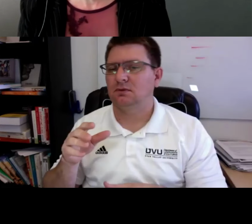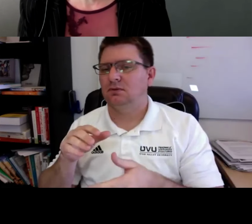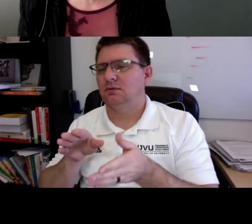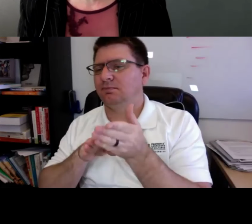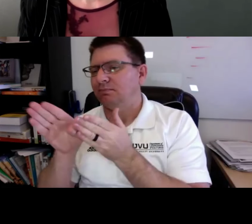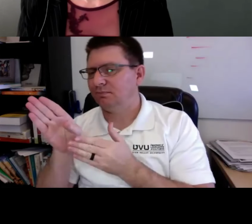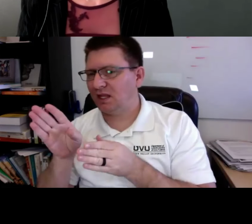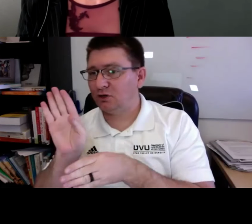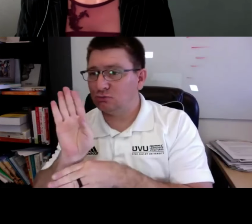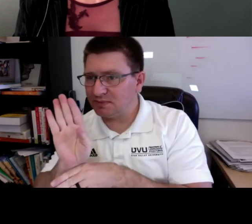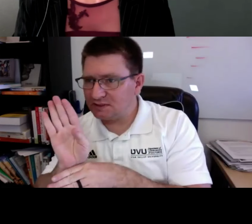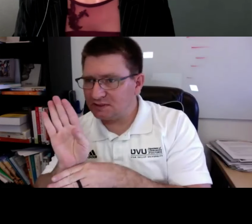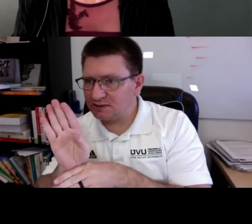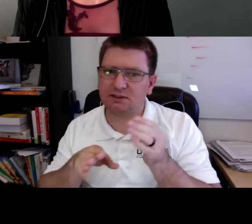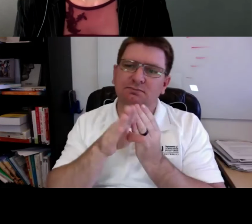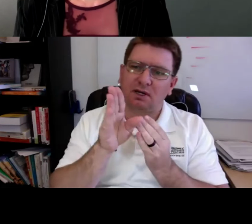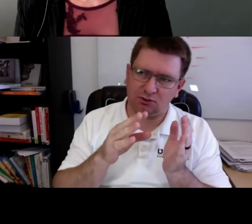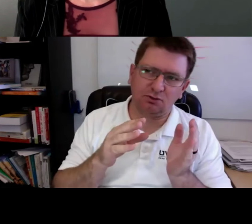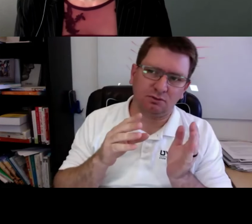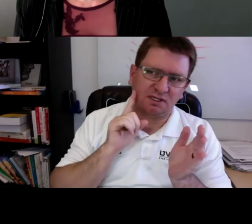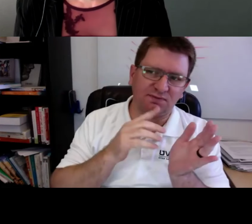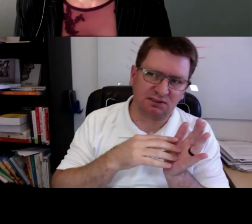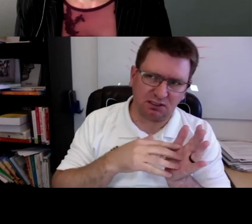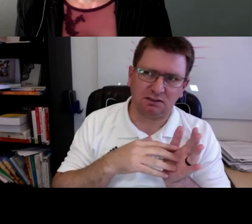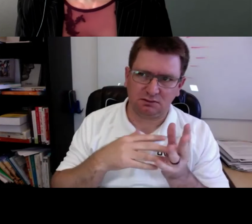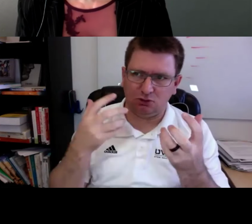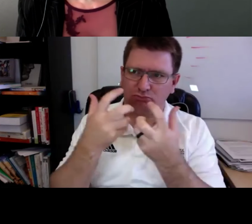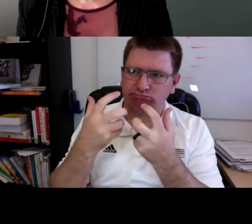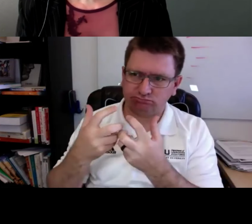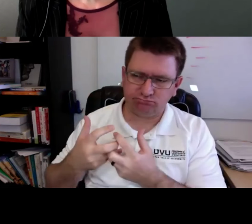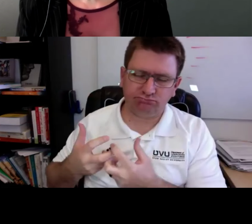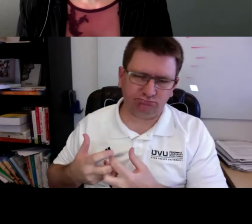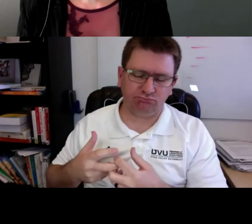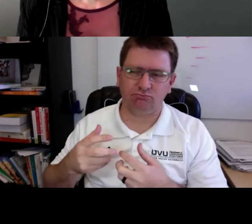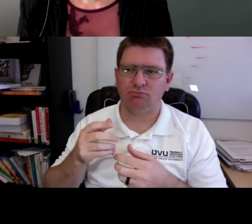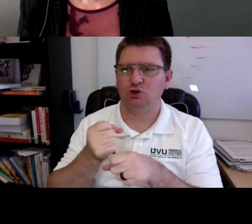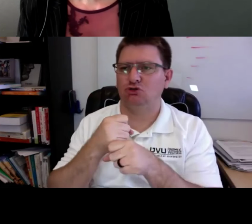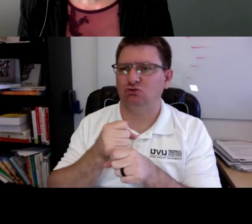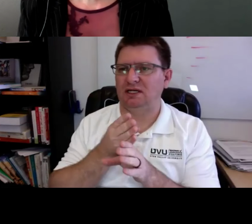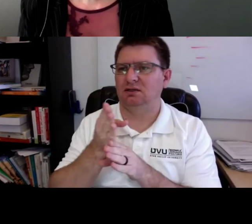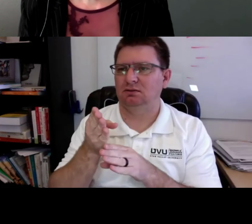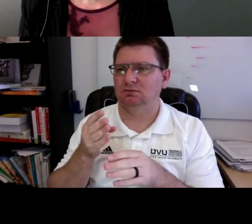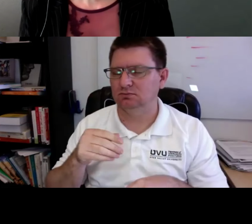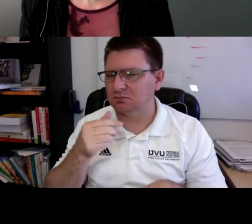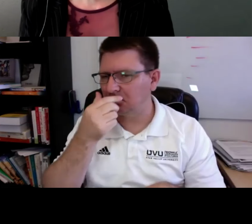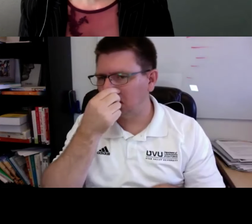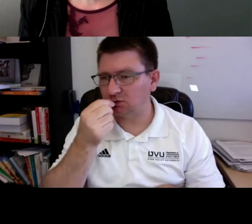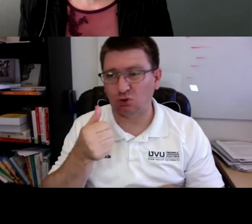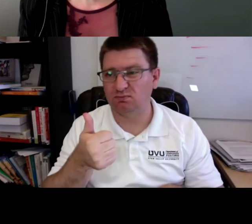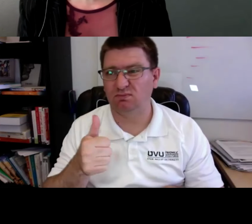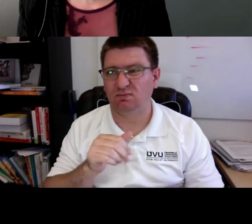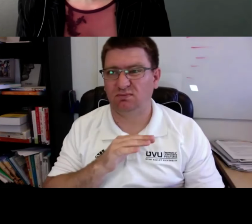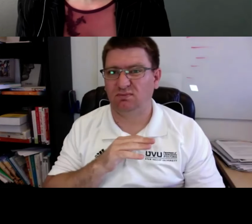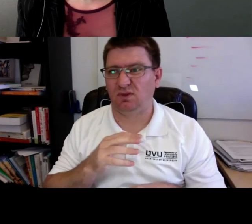deaf studies, or business and deaf studies, you can pair